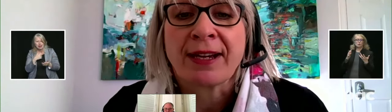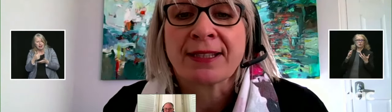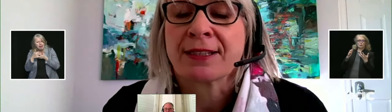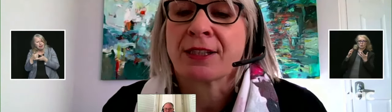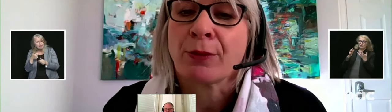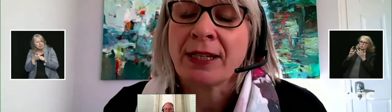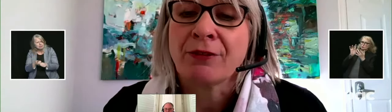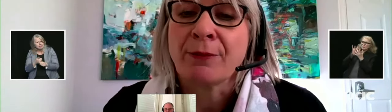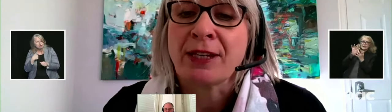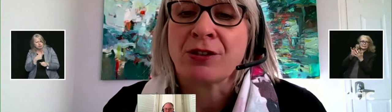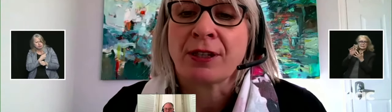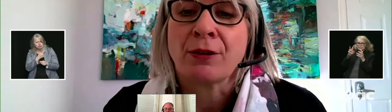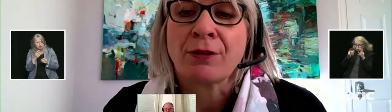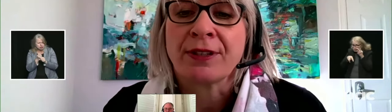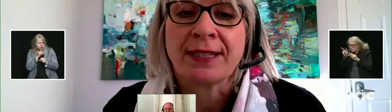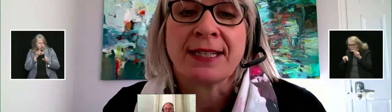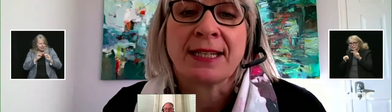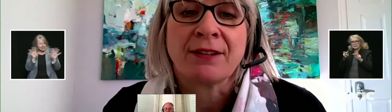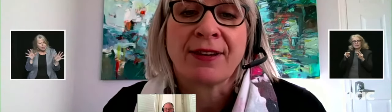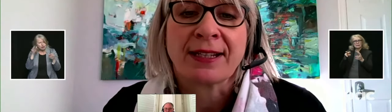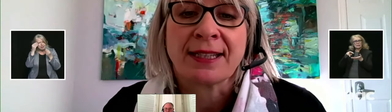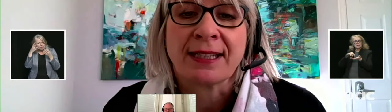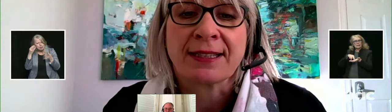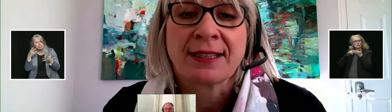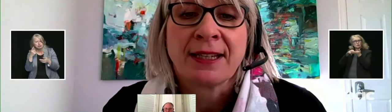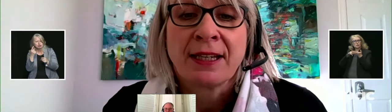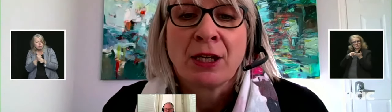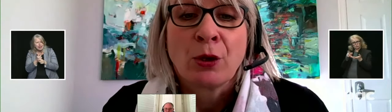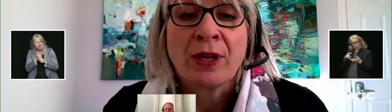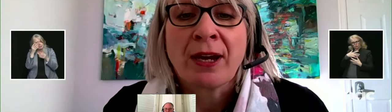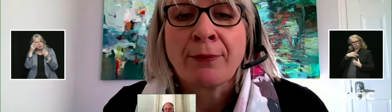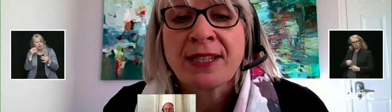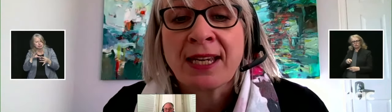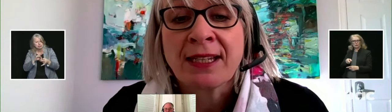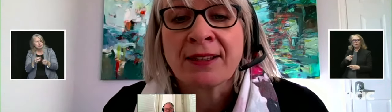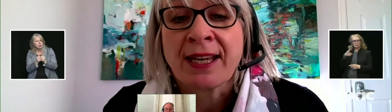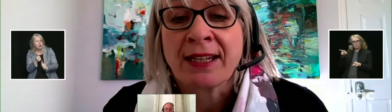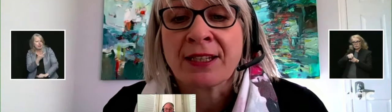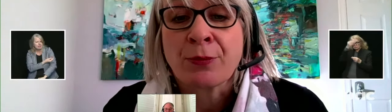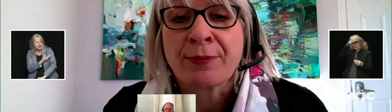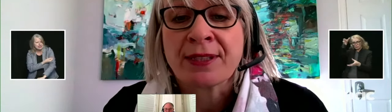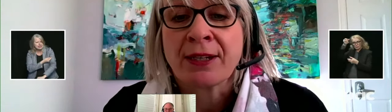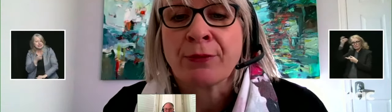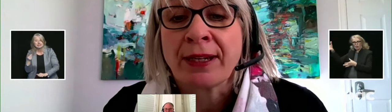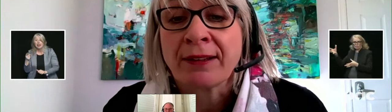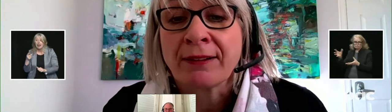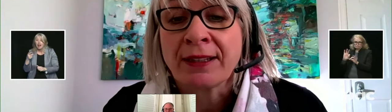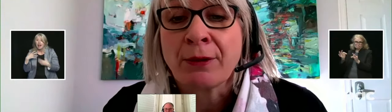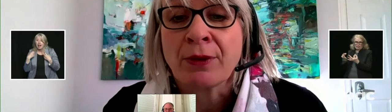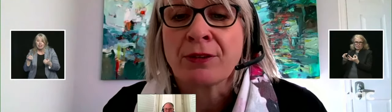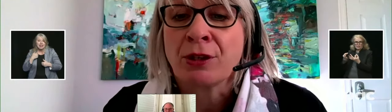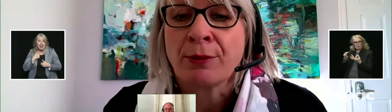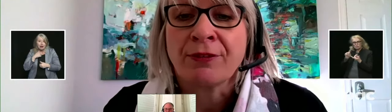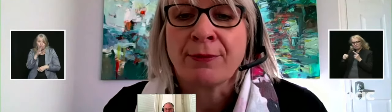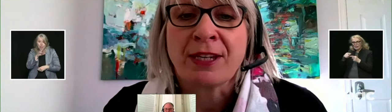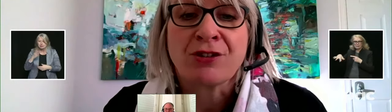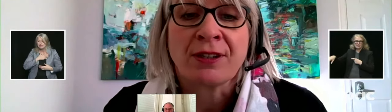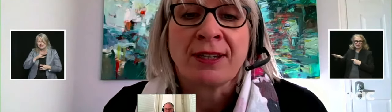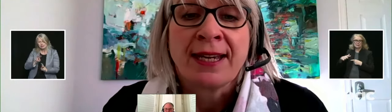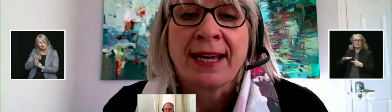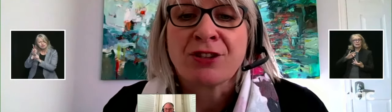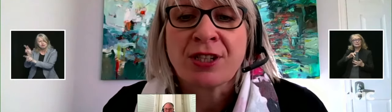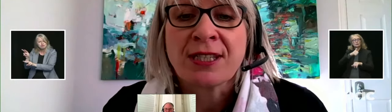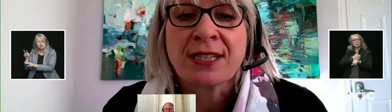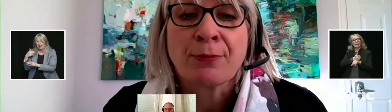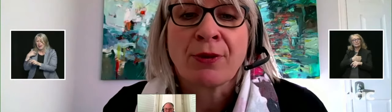your close ones have access to the right information on COVID-19 and vaccines. We update Health Canada's website regularly with new